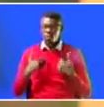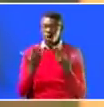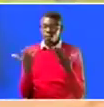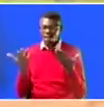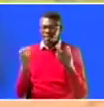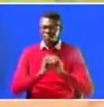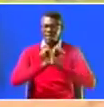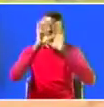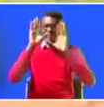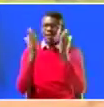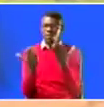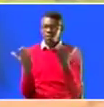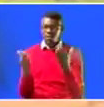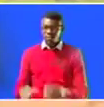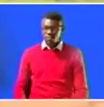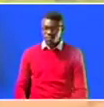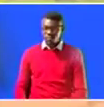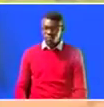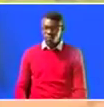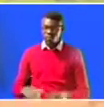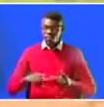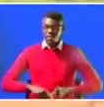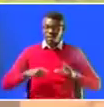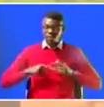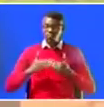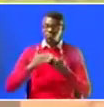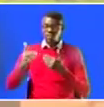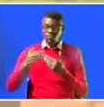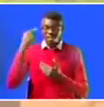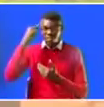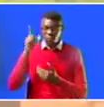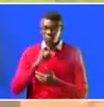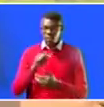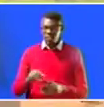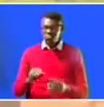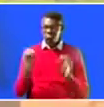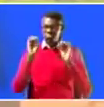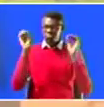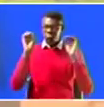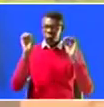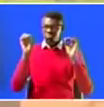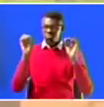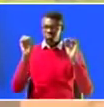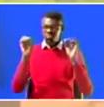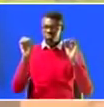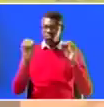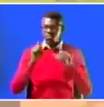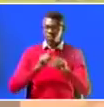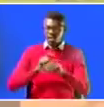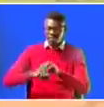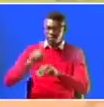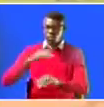clear. Do you ever think of the afterlife? No. It has never bothered. You'll go when your time on